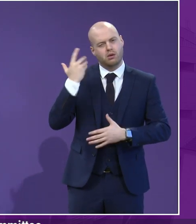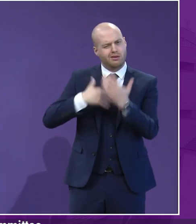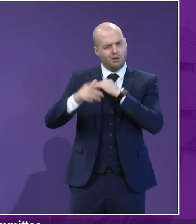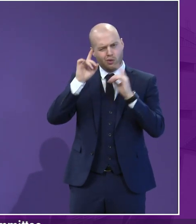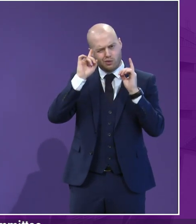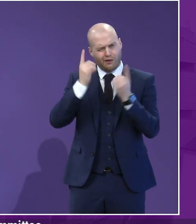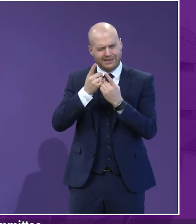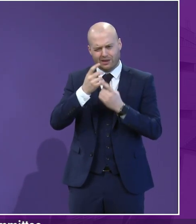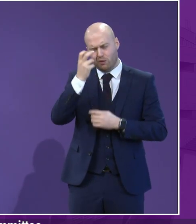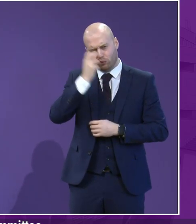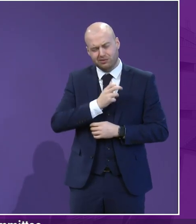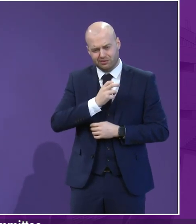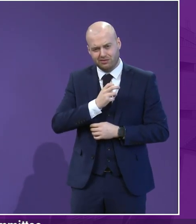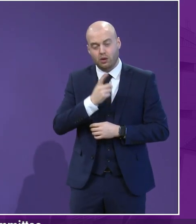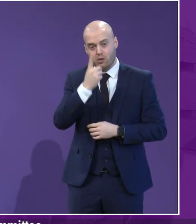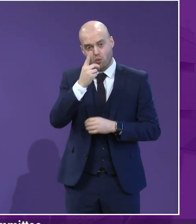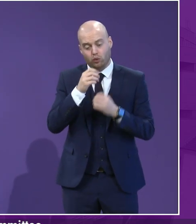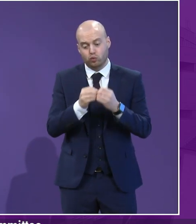which shouldn't have occurred.